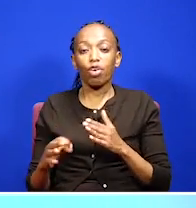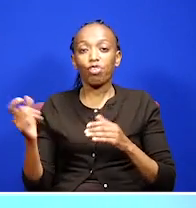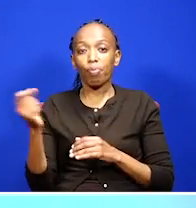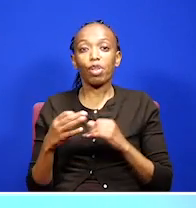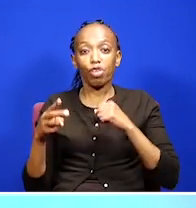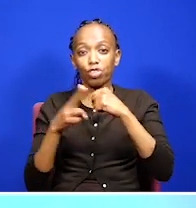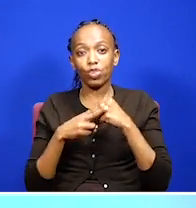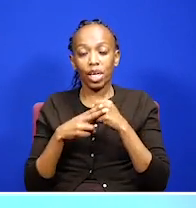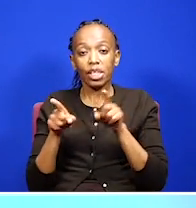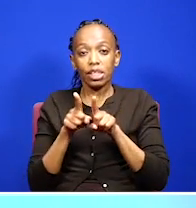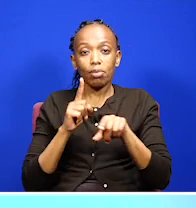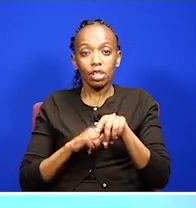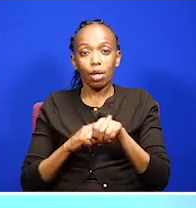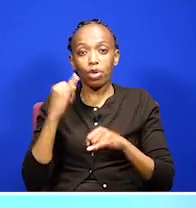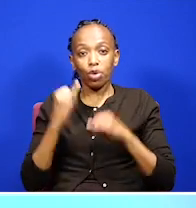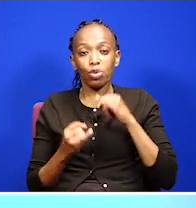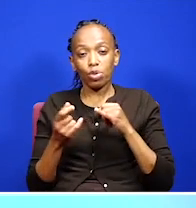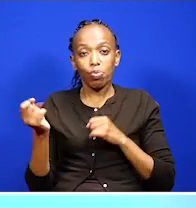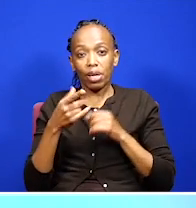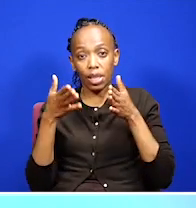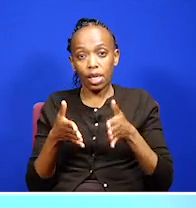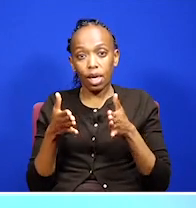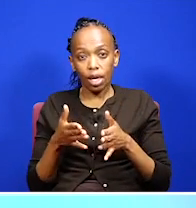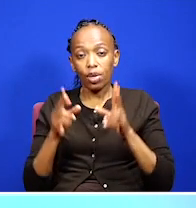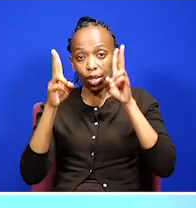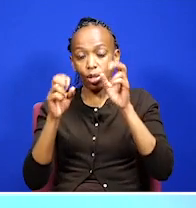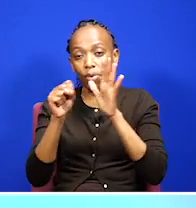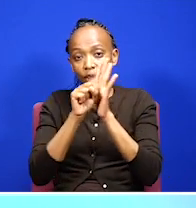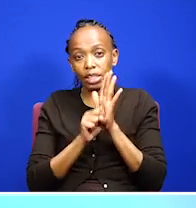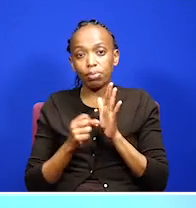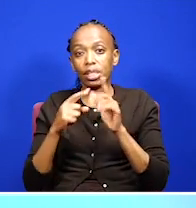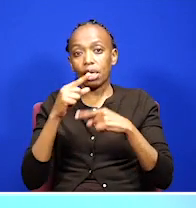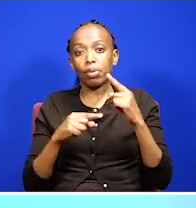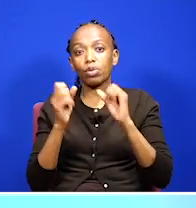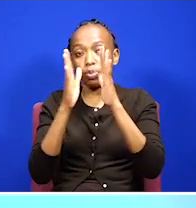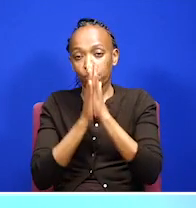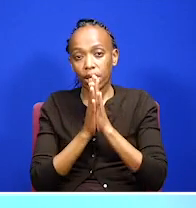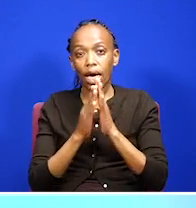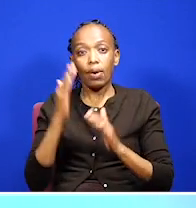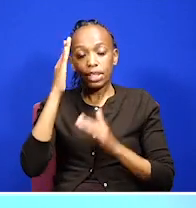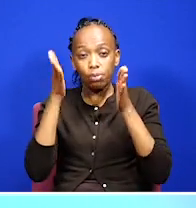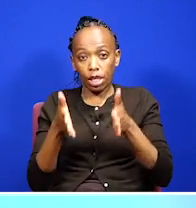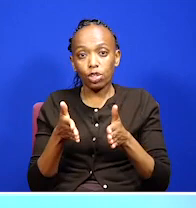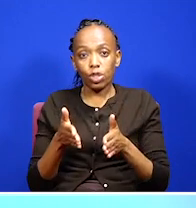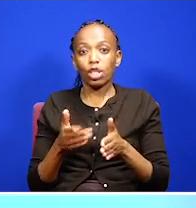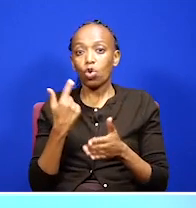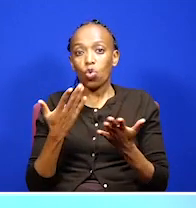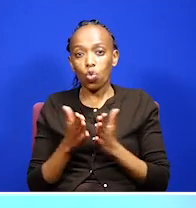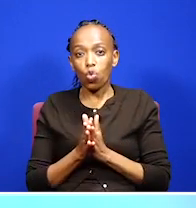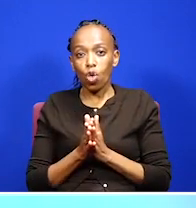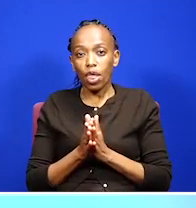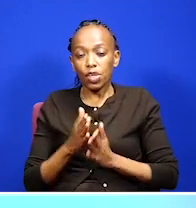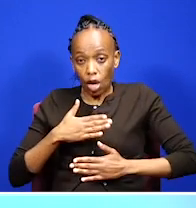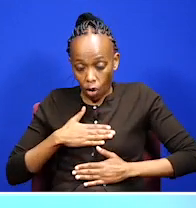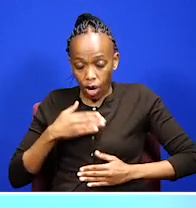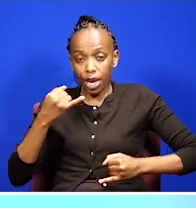month of July and as we conclude this month's theme on the subject of prayer. Our speaker today is, it is our